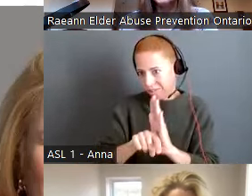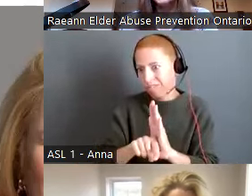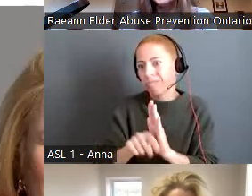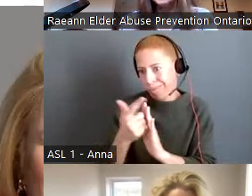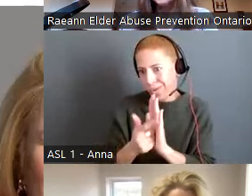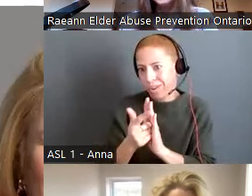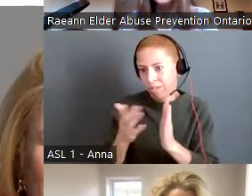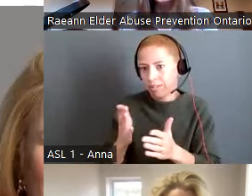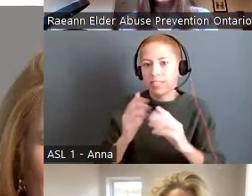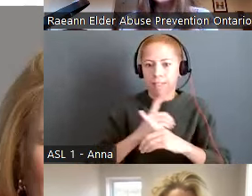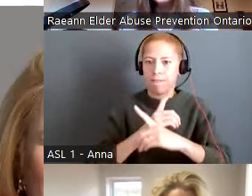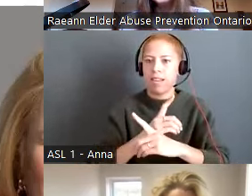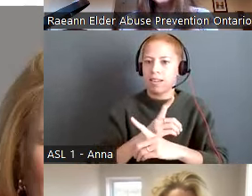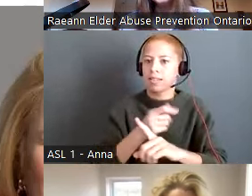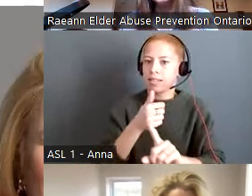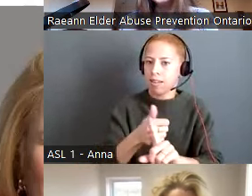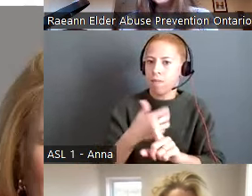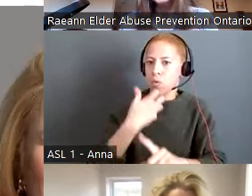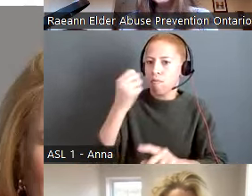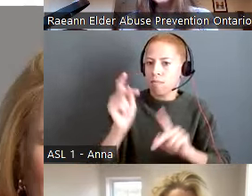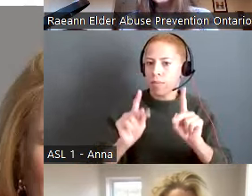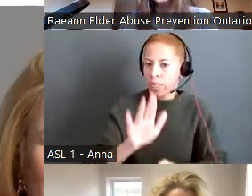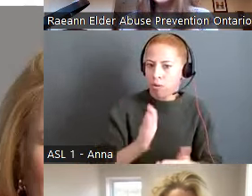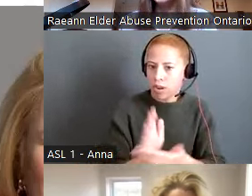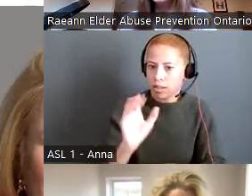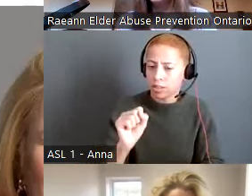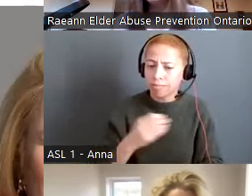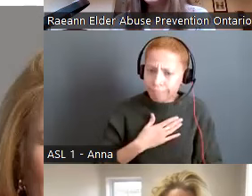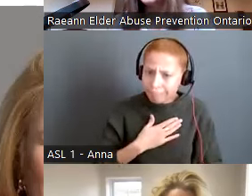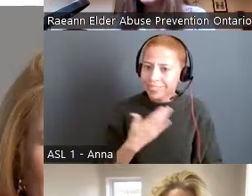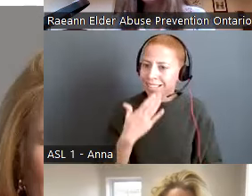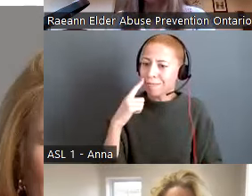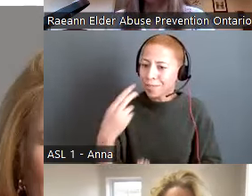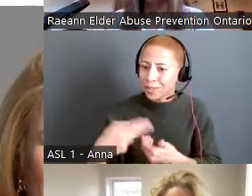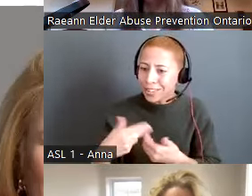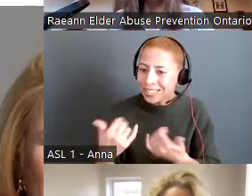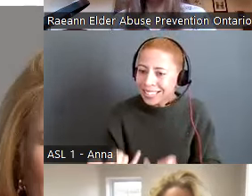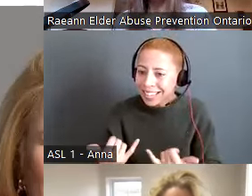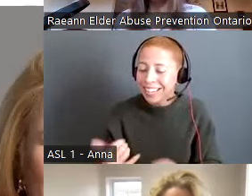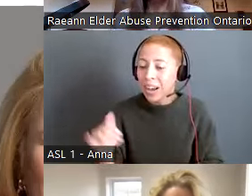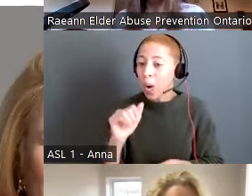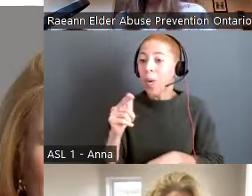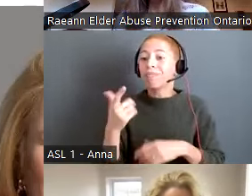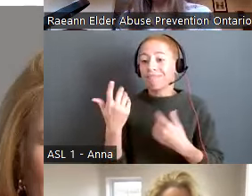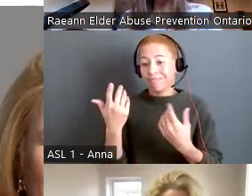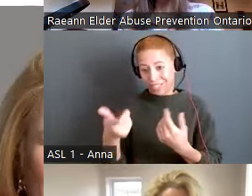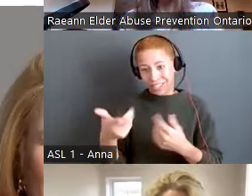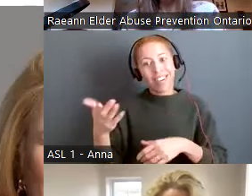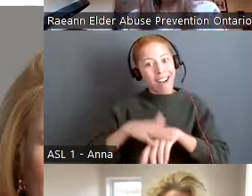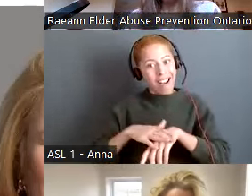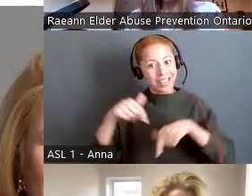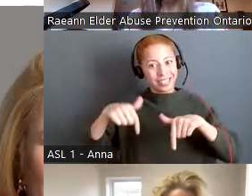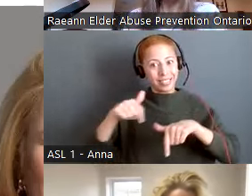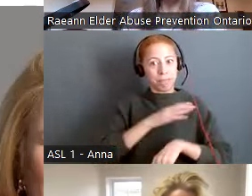rights of older persons. So we're so pleased that you're able to join us. Should mention also that Laura is also on our board of Elder